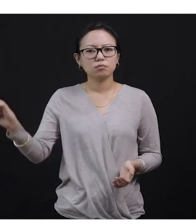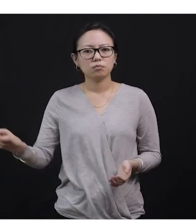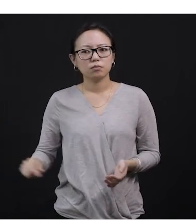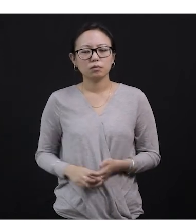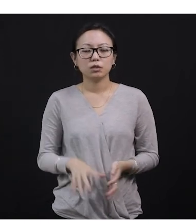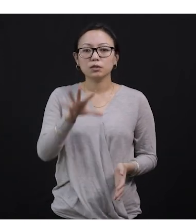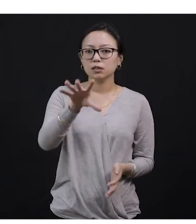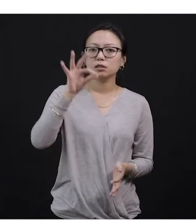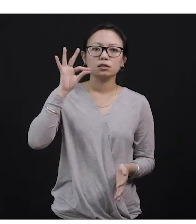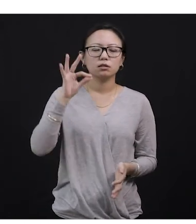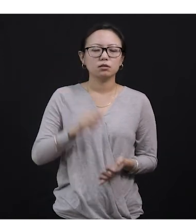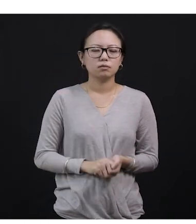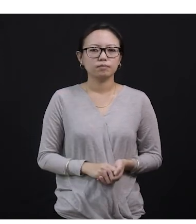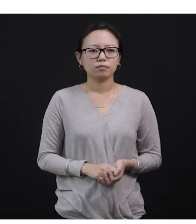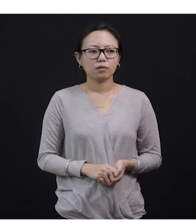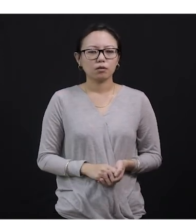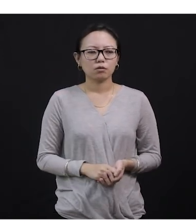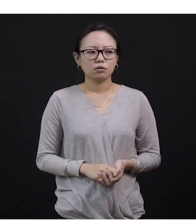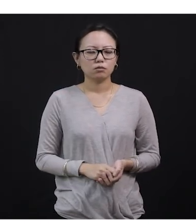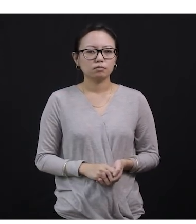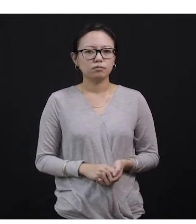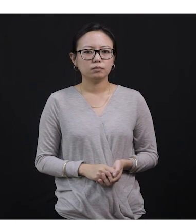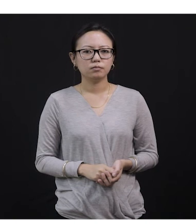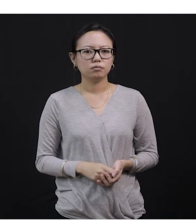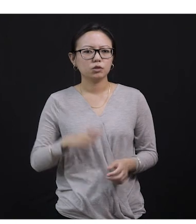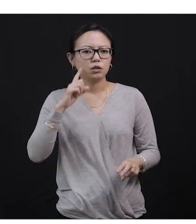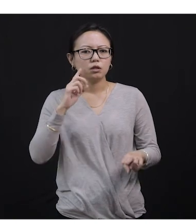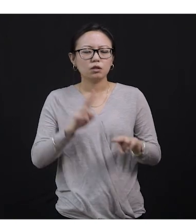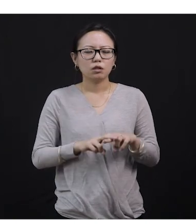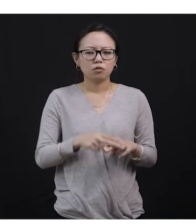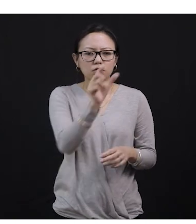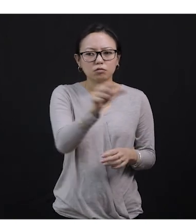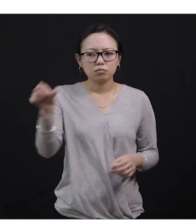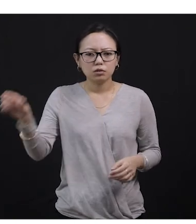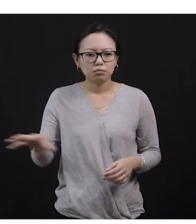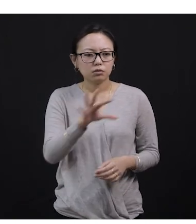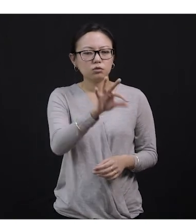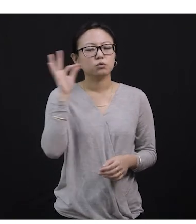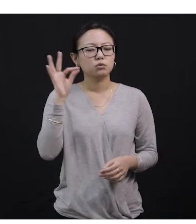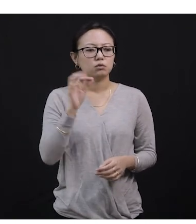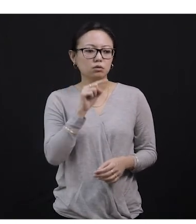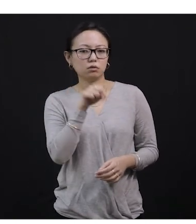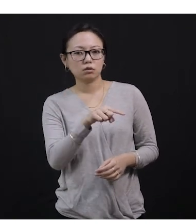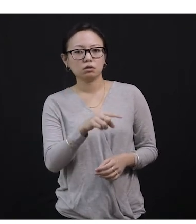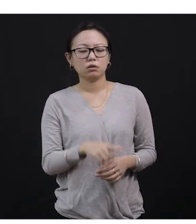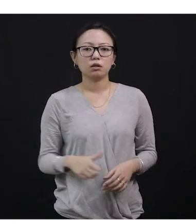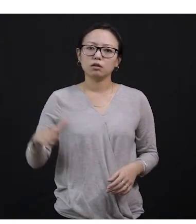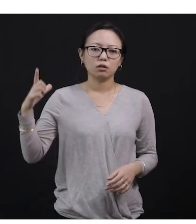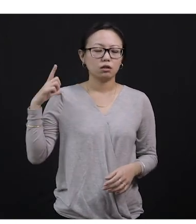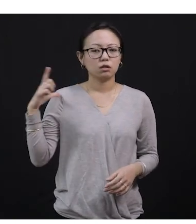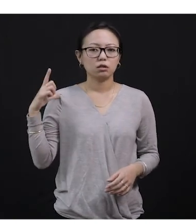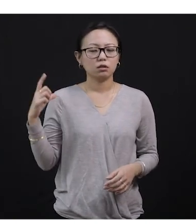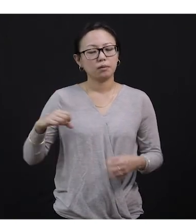particular person, then he is made the ruler. But for the monarchy type of